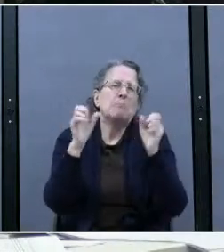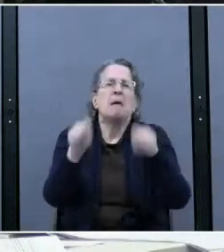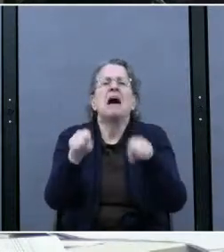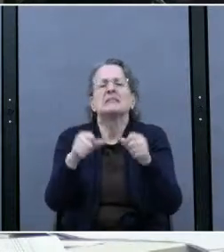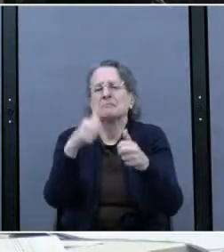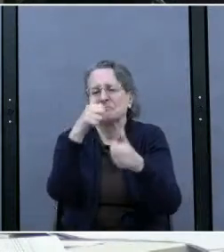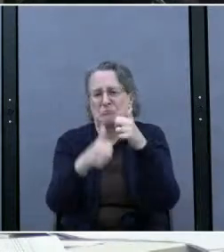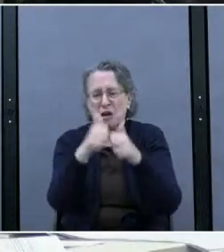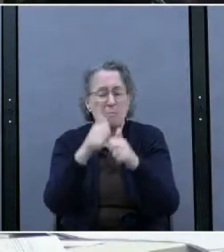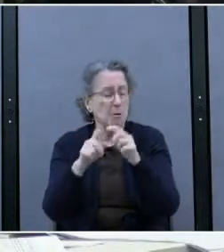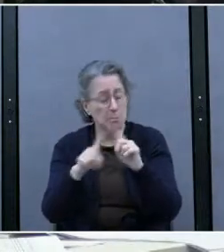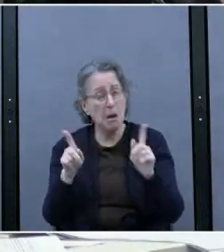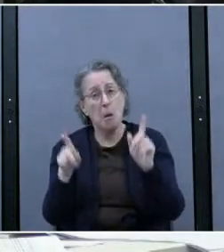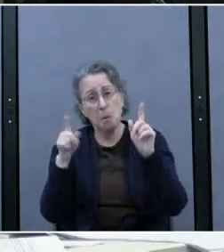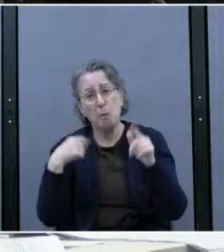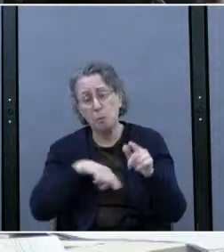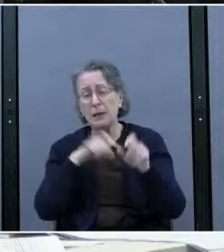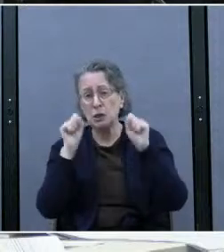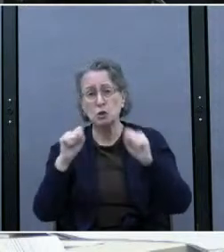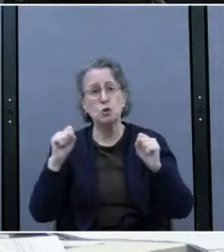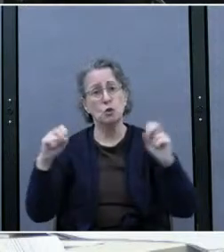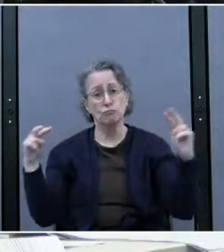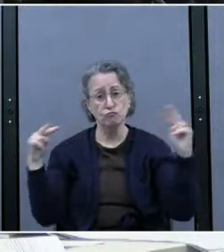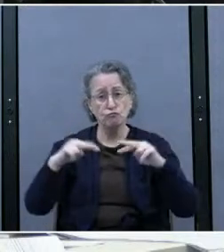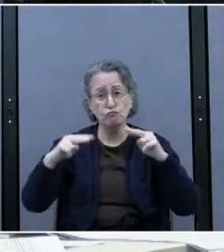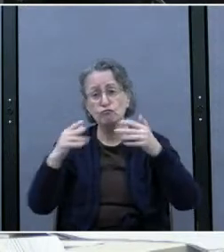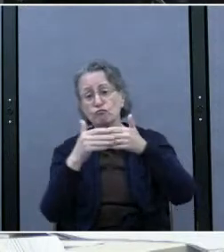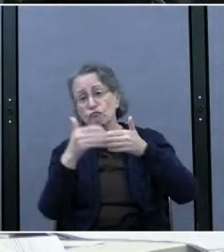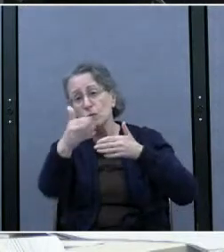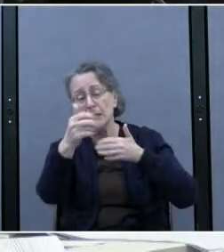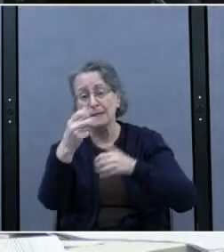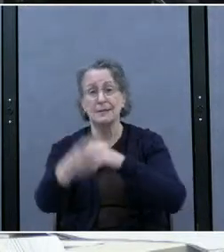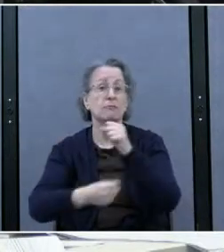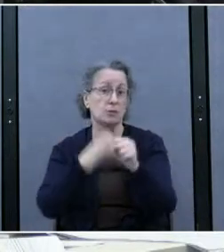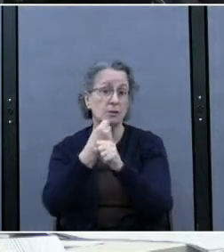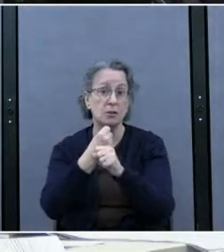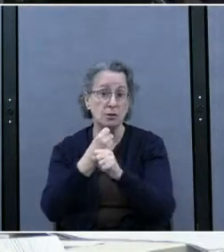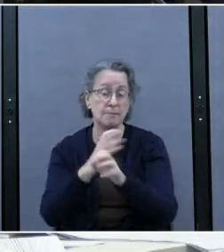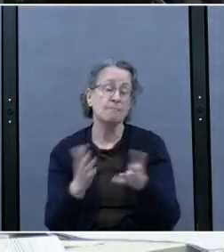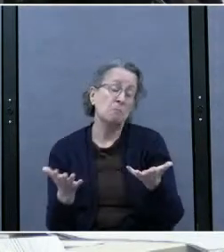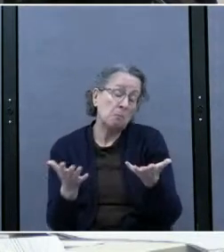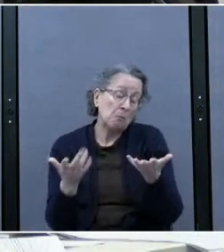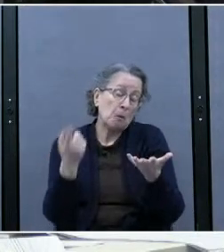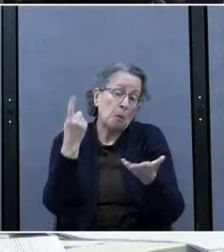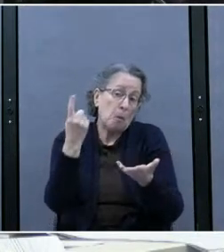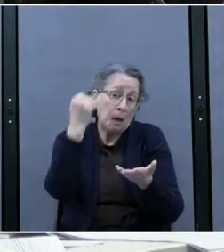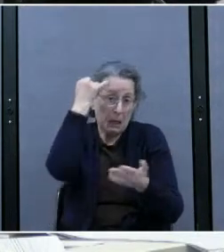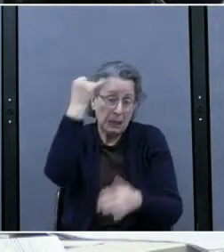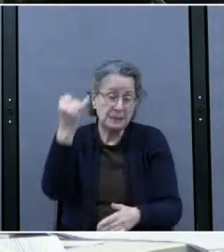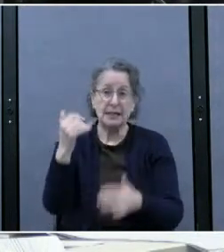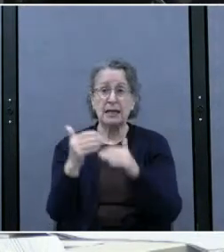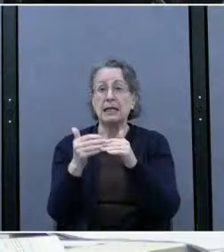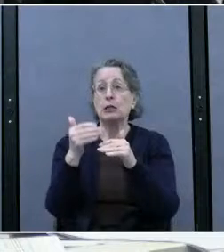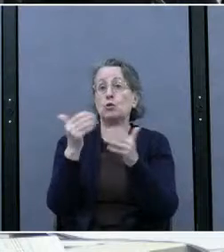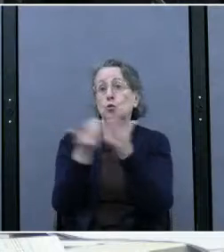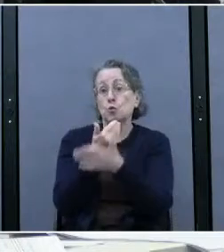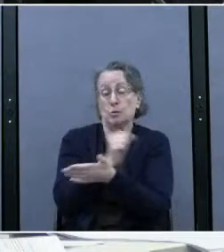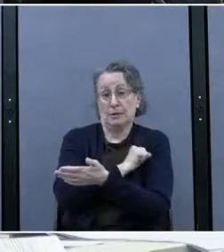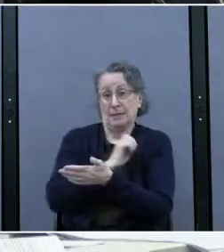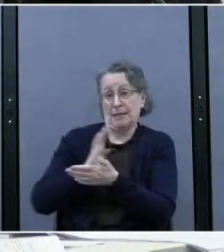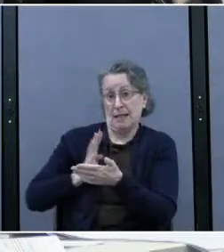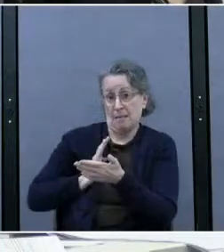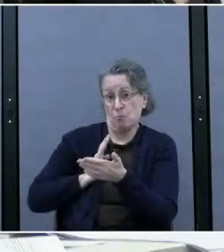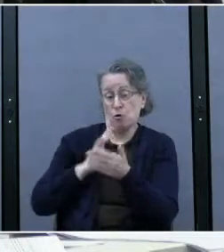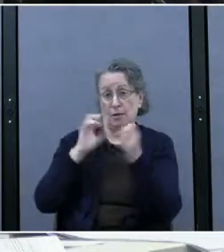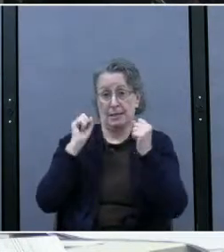do that. I think one of the things that the next select board may want to do is to look at our scope of services,